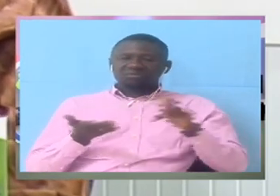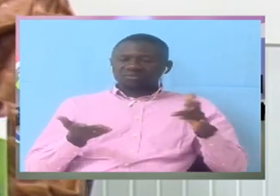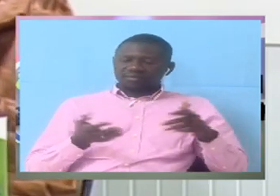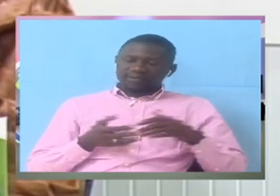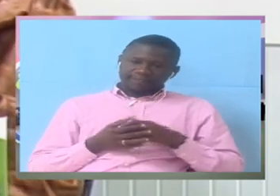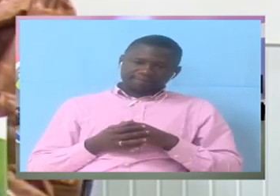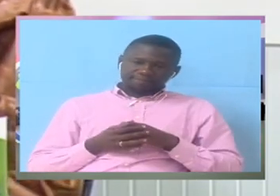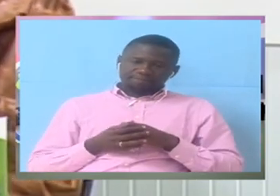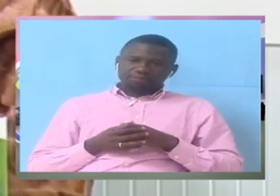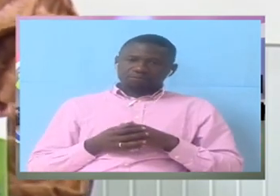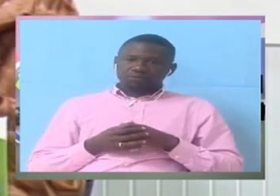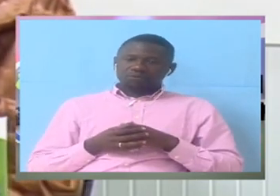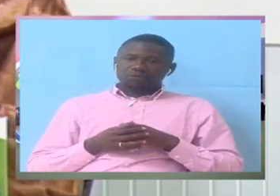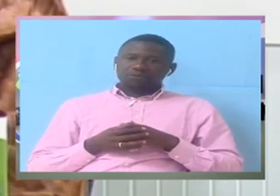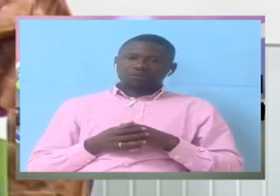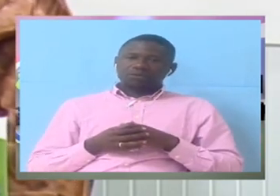feet.